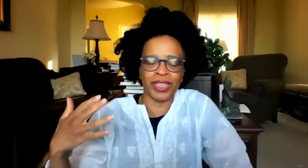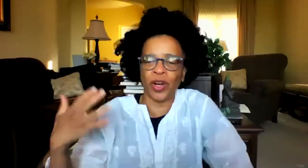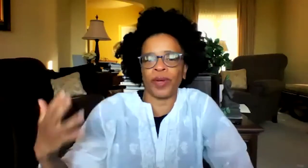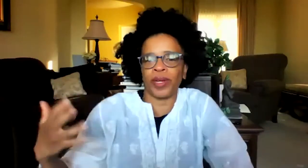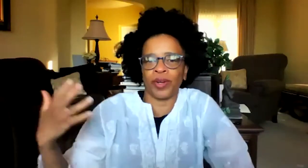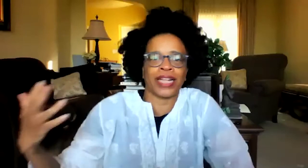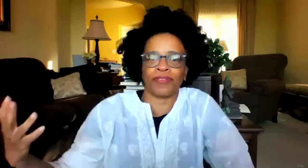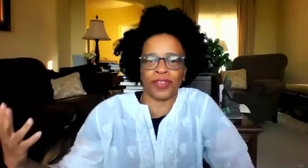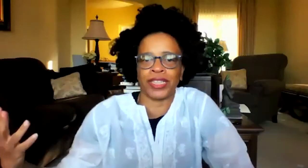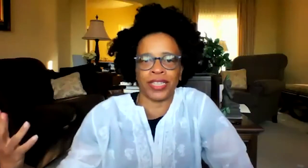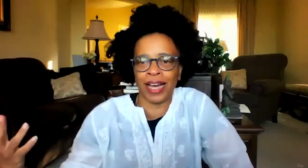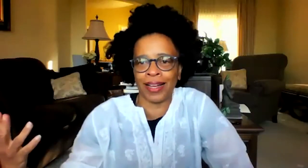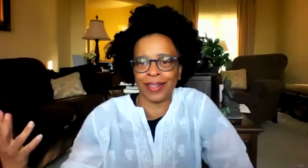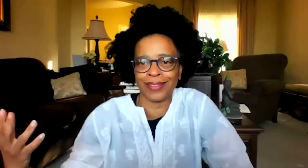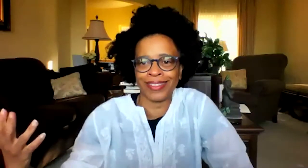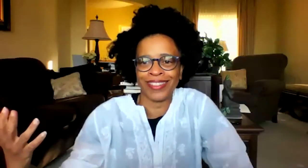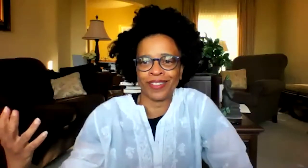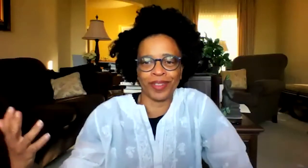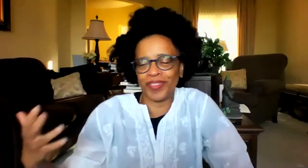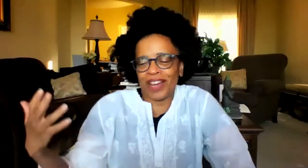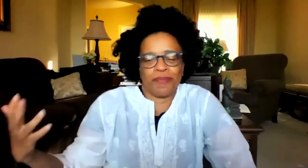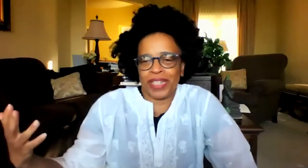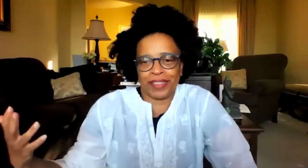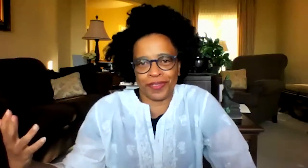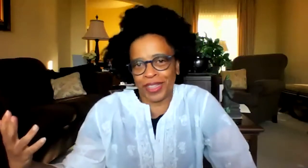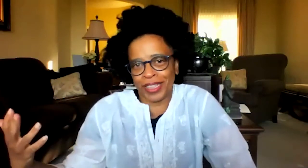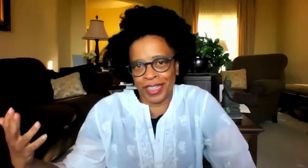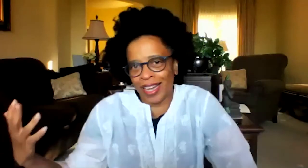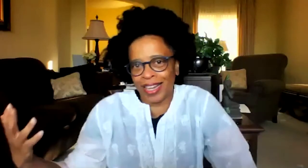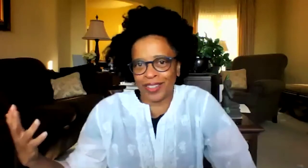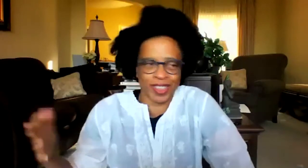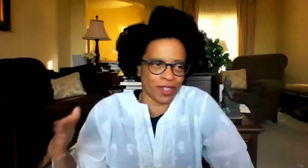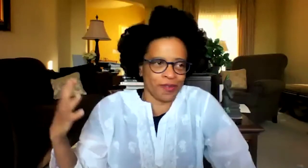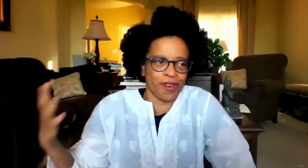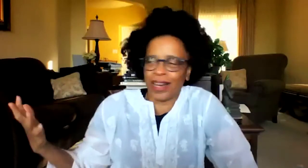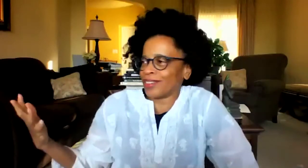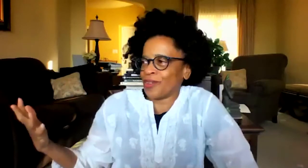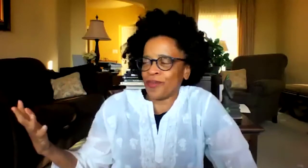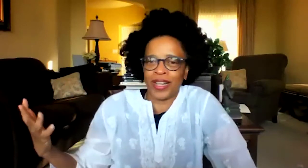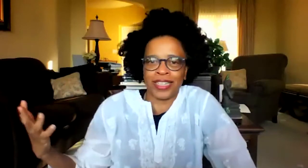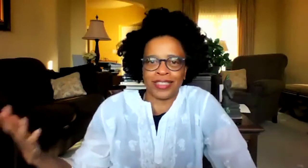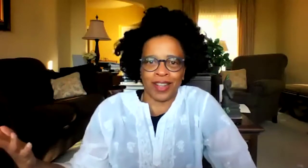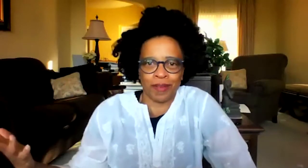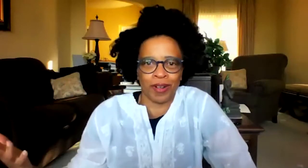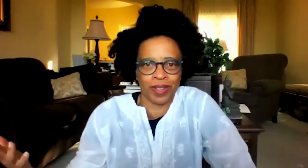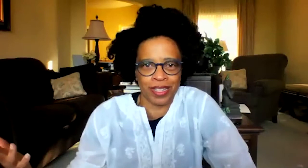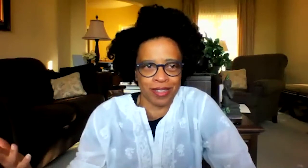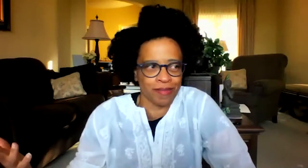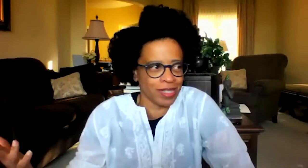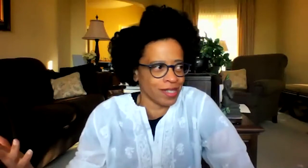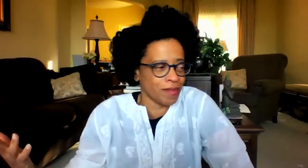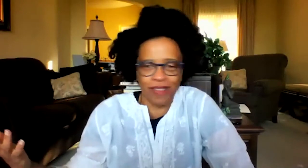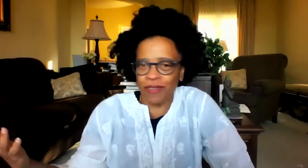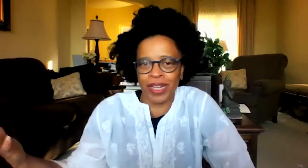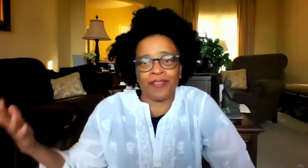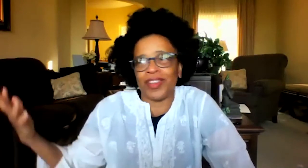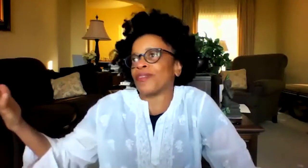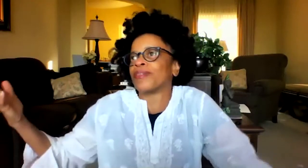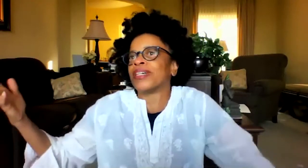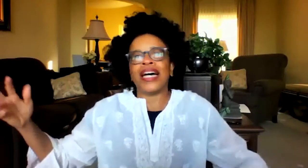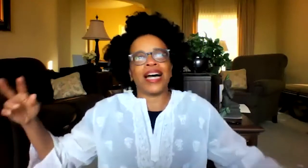if we know we weren't at the front of the line, we've never been at the front of the line. It's like, well, I don't know if I need to talk about racism because I've